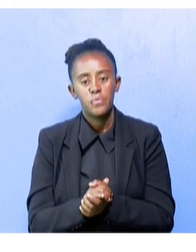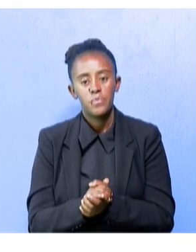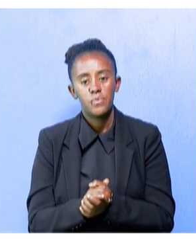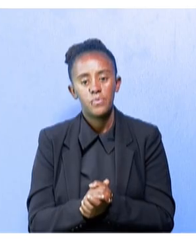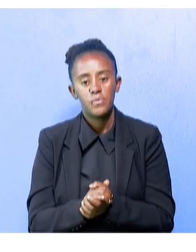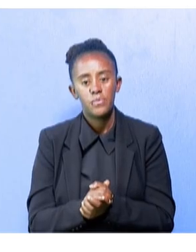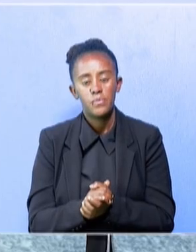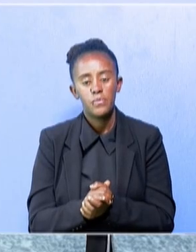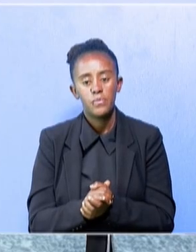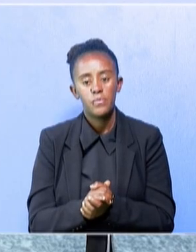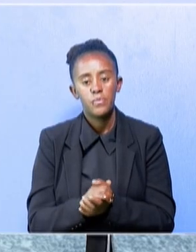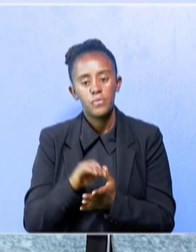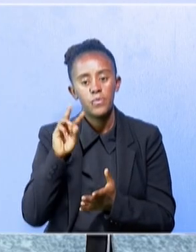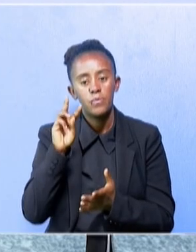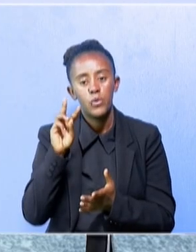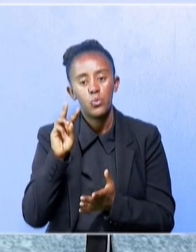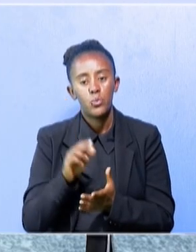number 2.